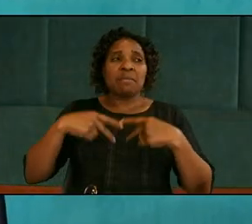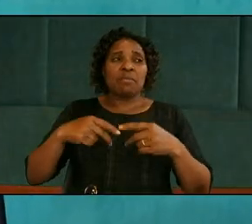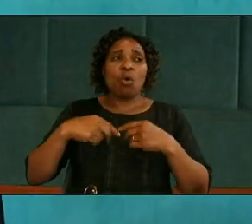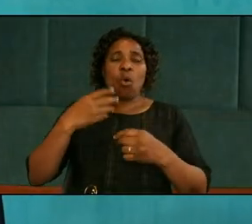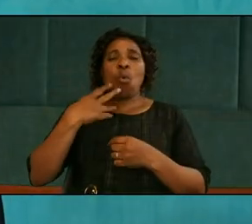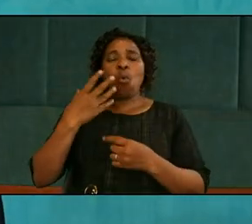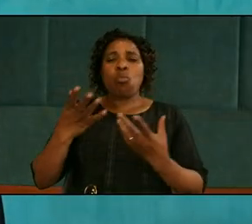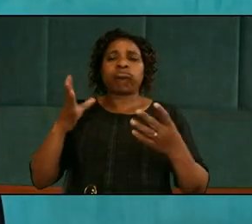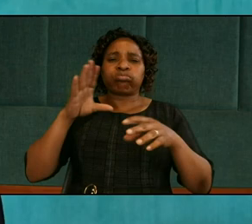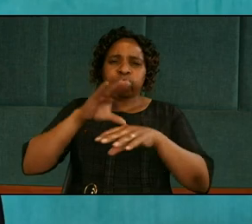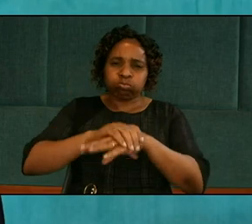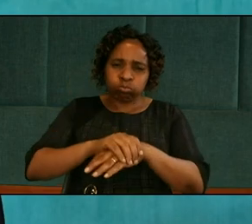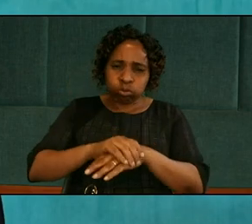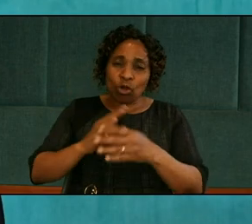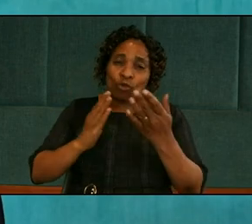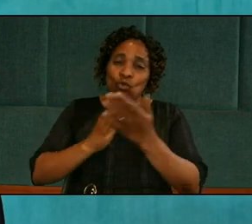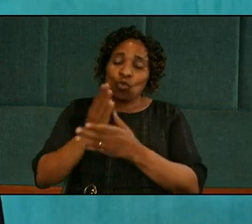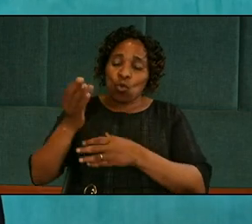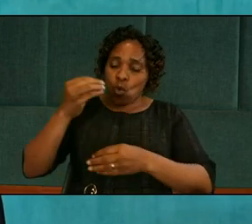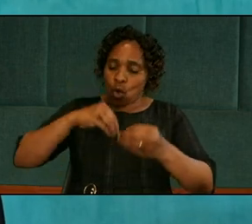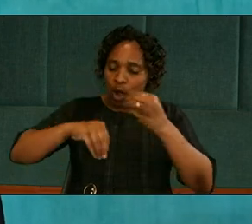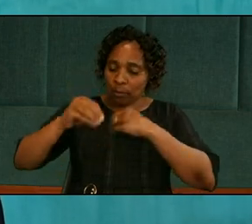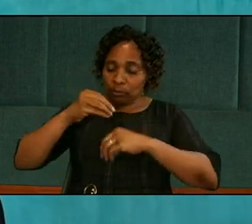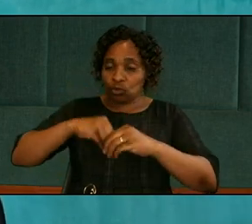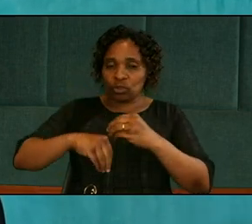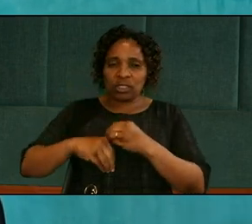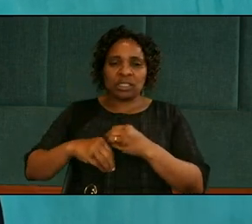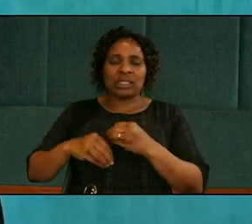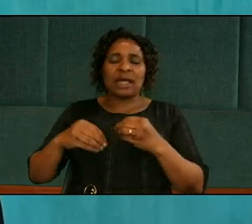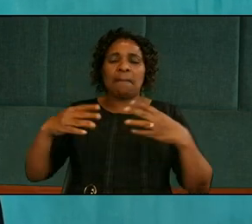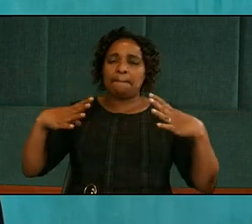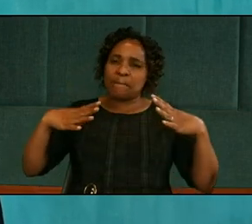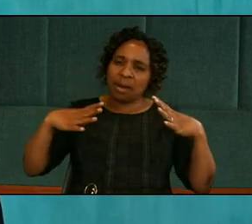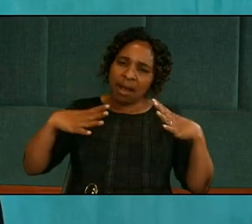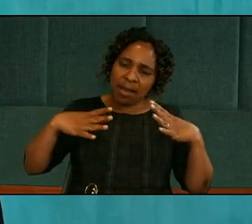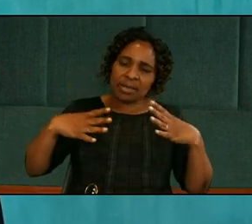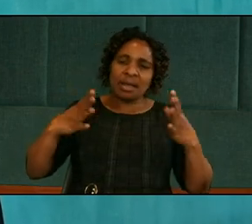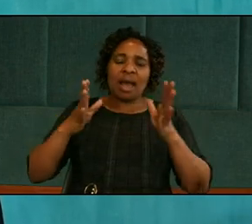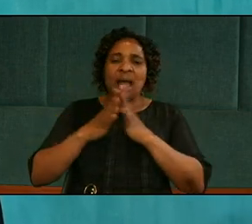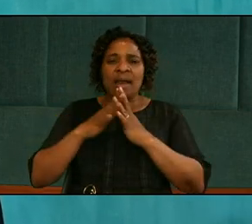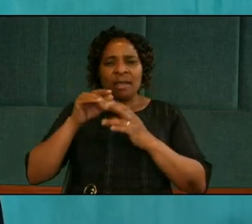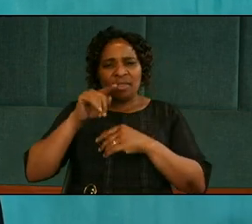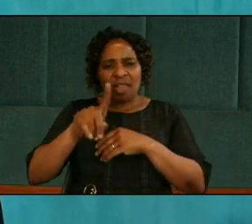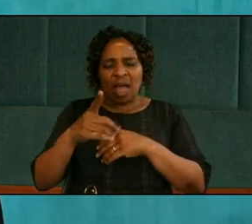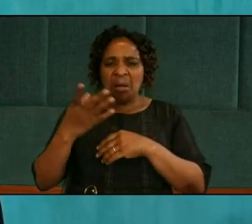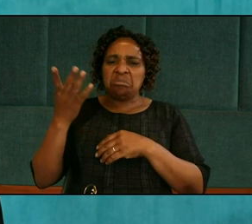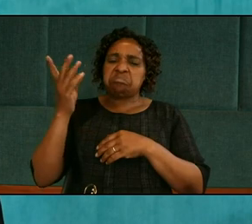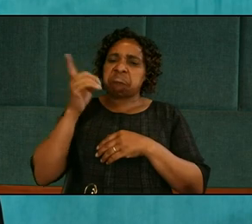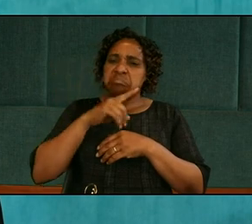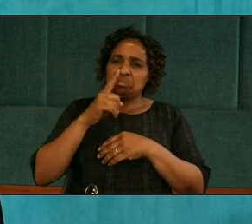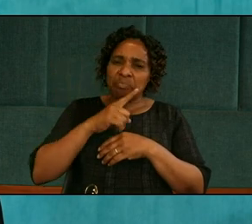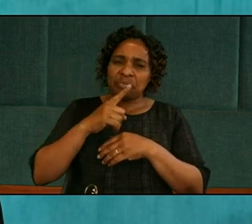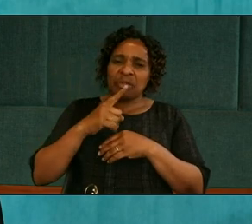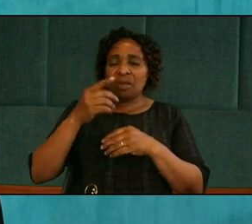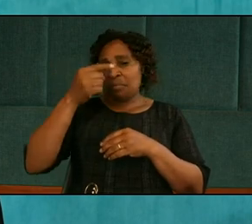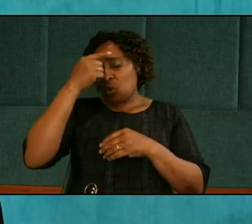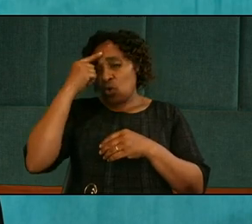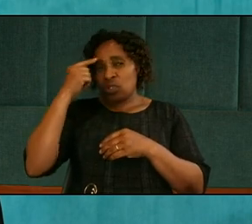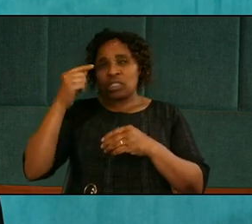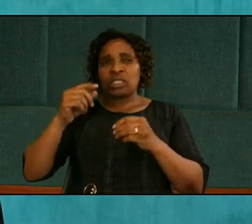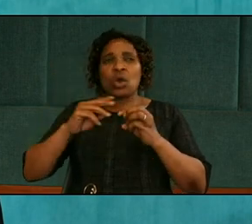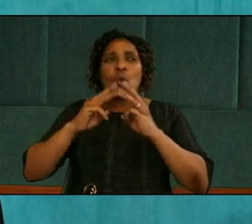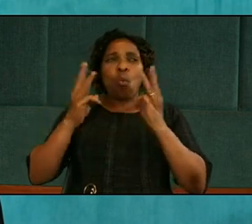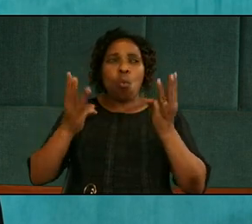acquire that through corruption and their pride and their arrogance, because it's just worldly wealth.